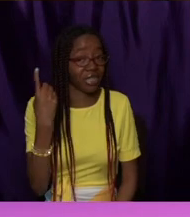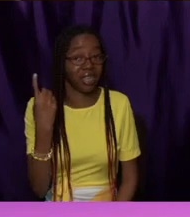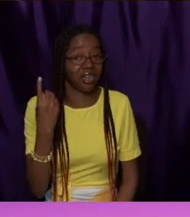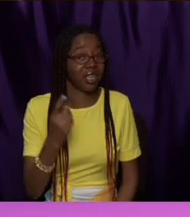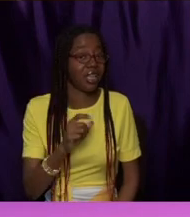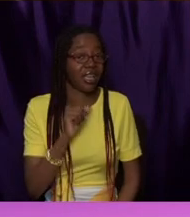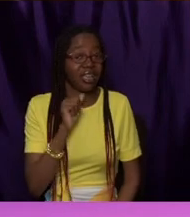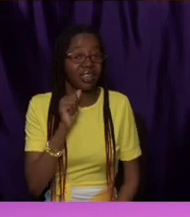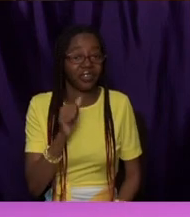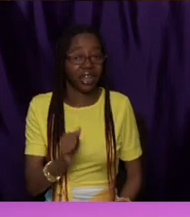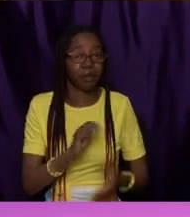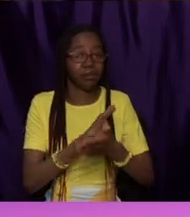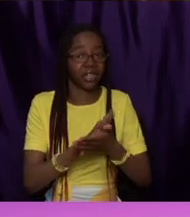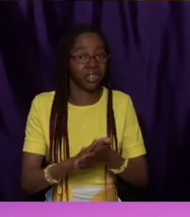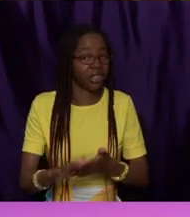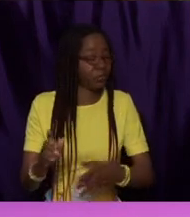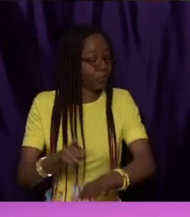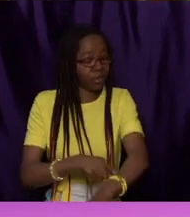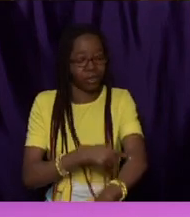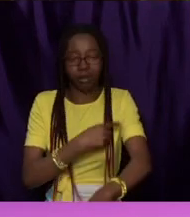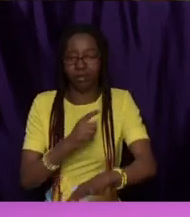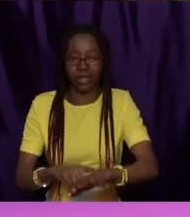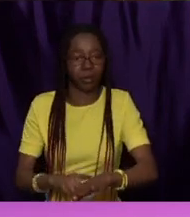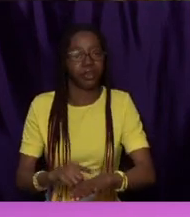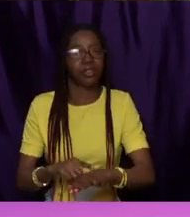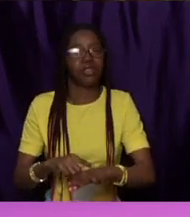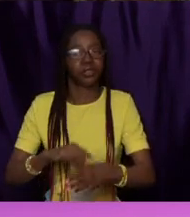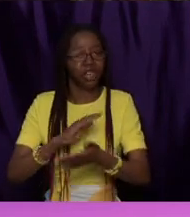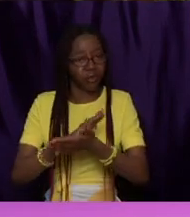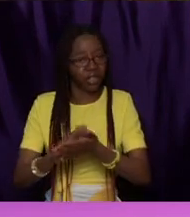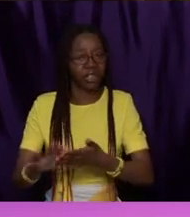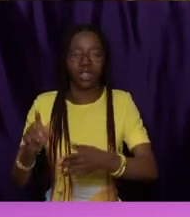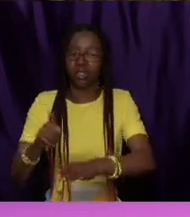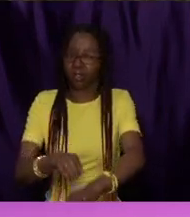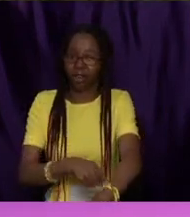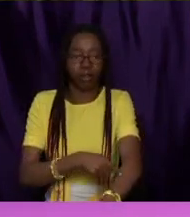ain't been sober long. You've been sober long enough